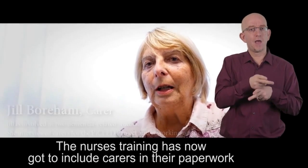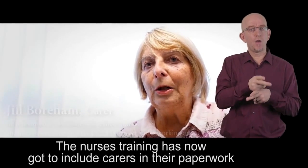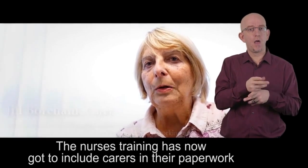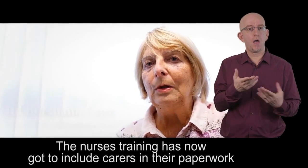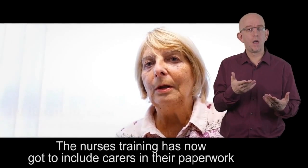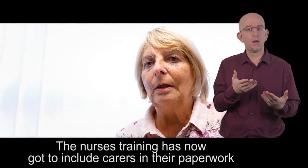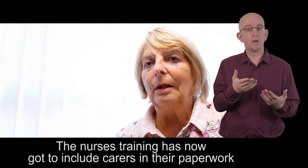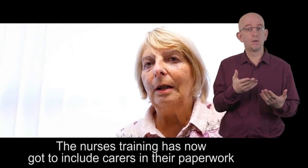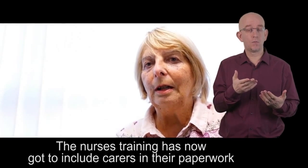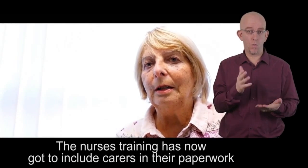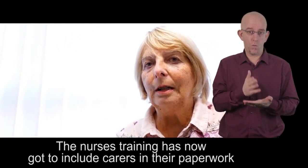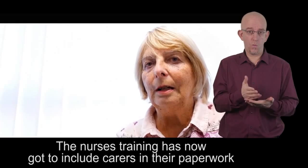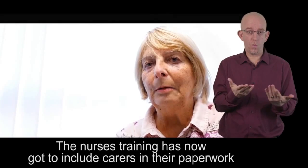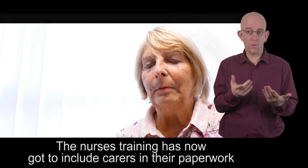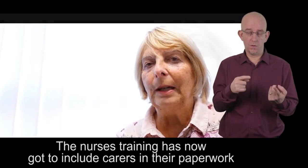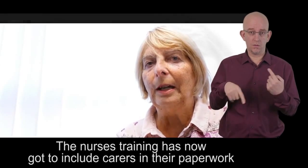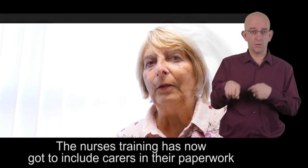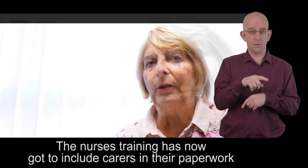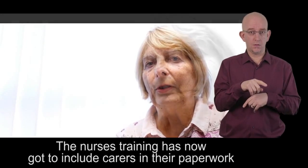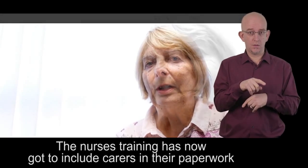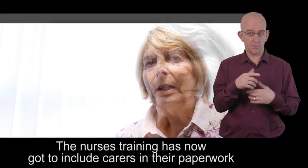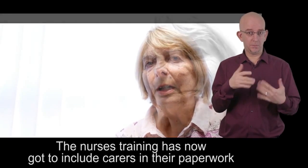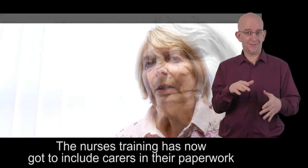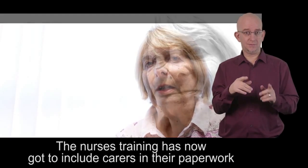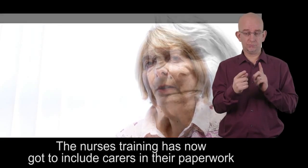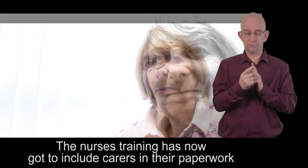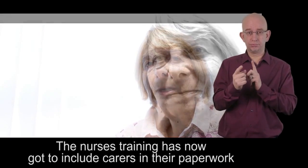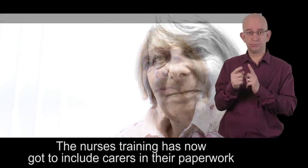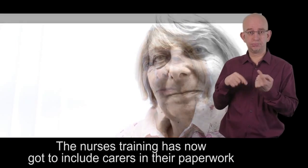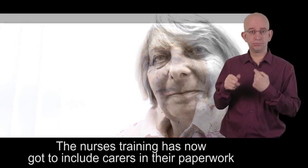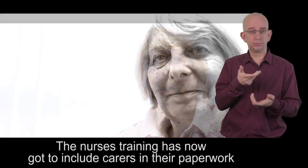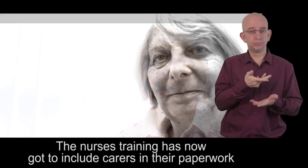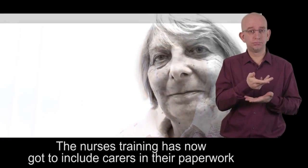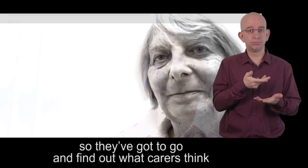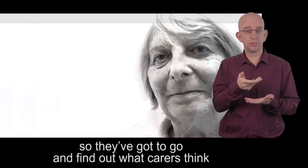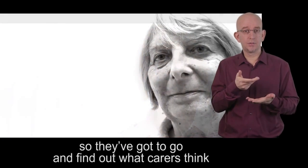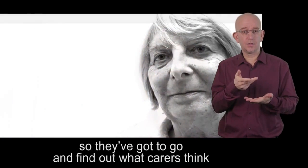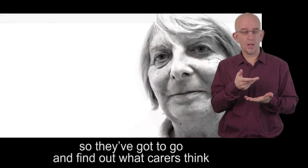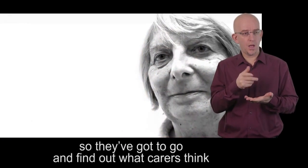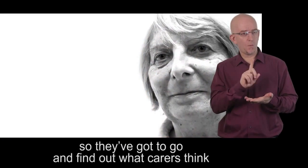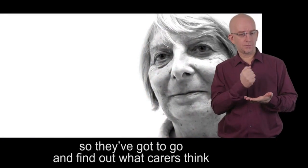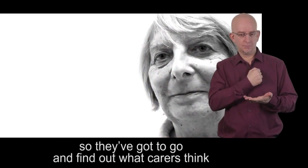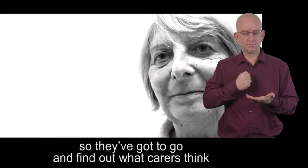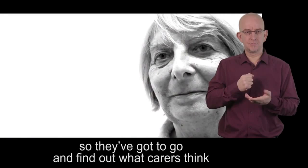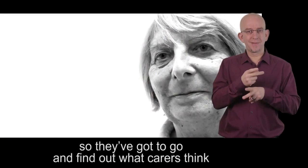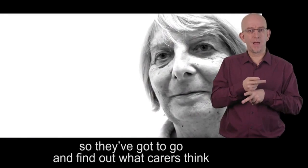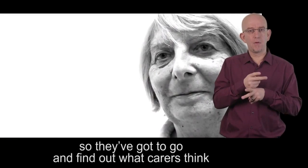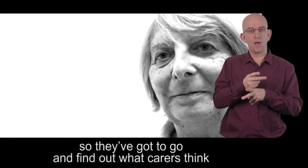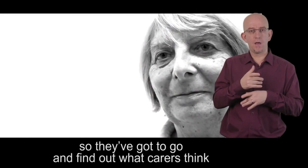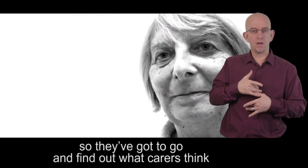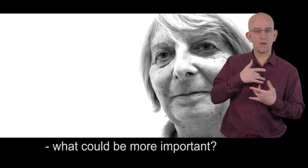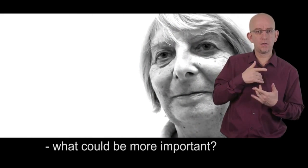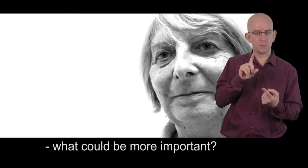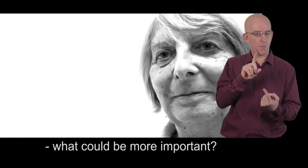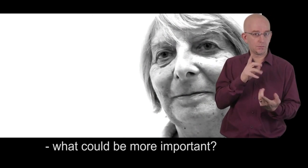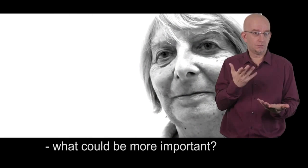include carers in their paperwork so they've got to go and find out what the carers think